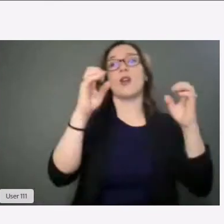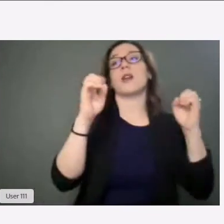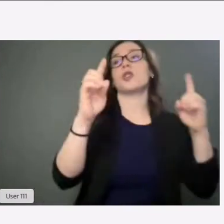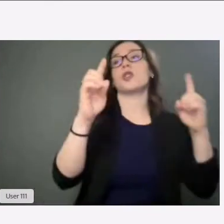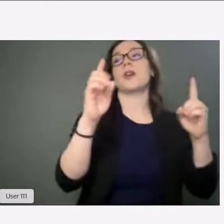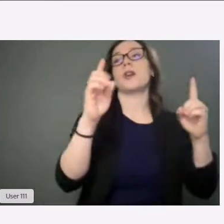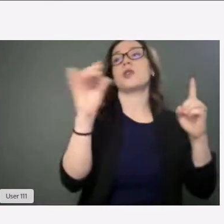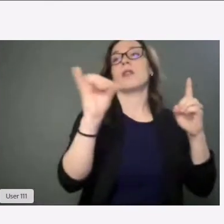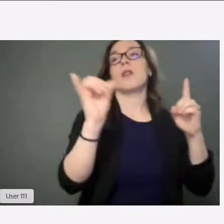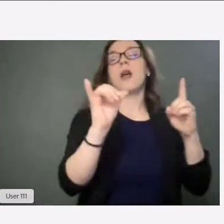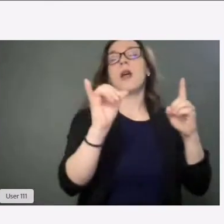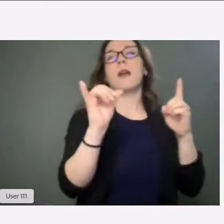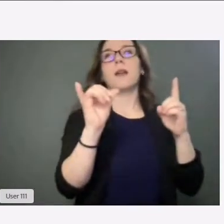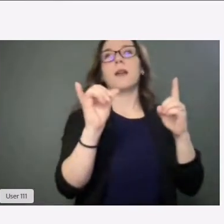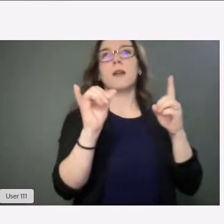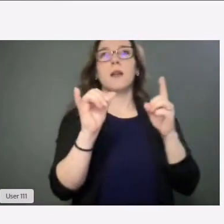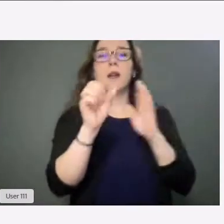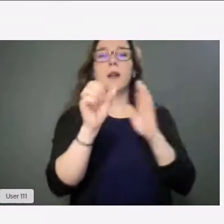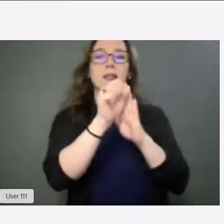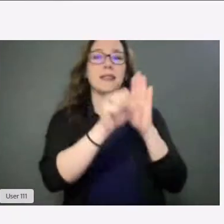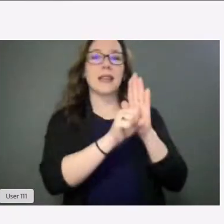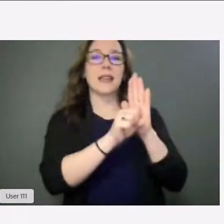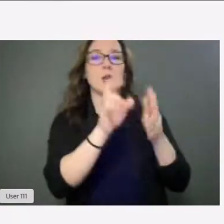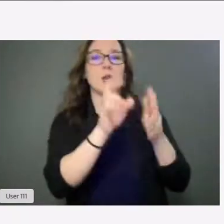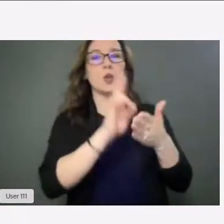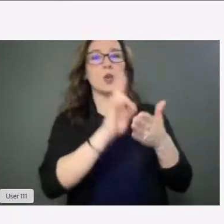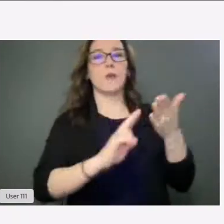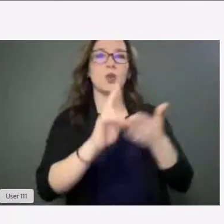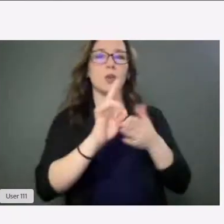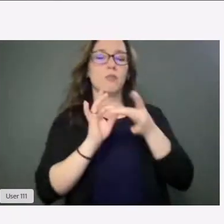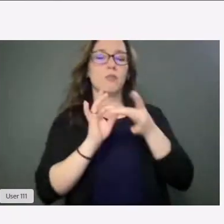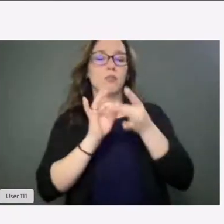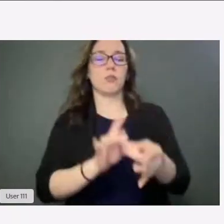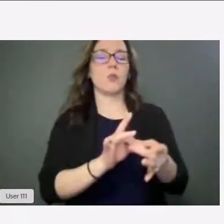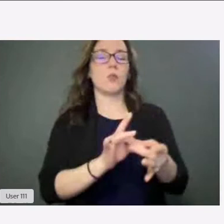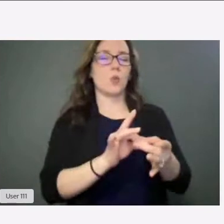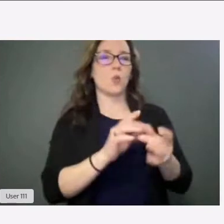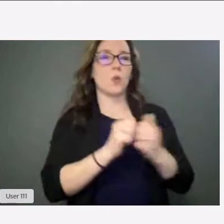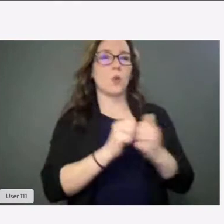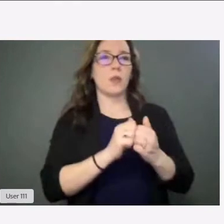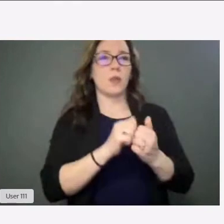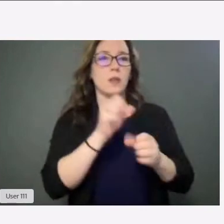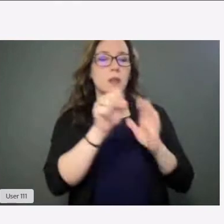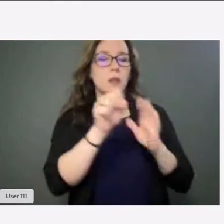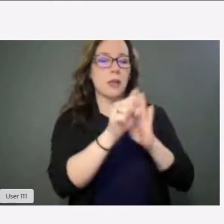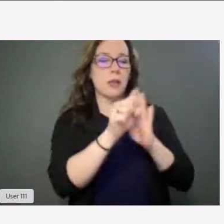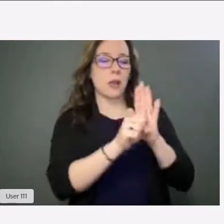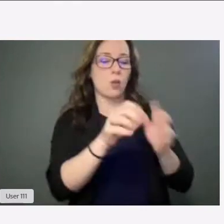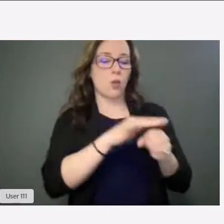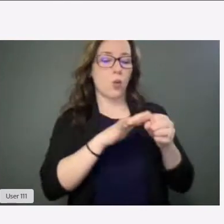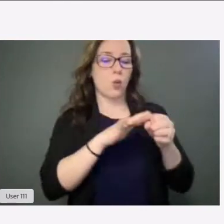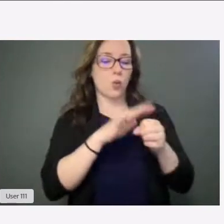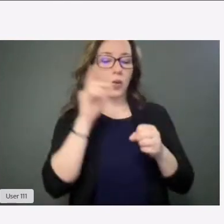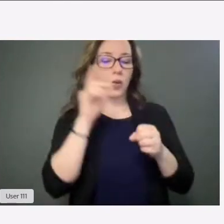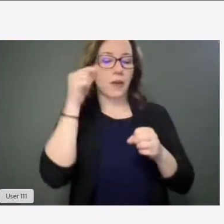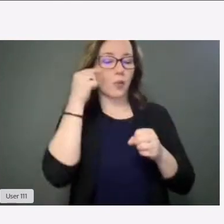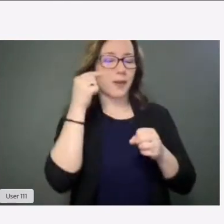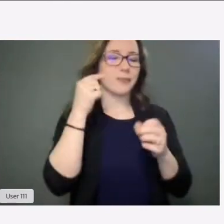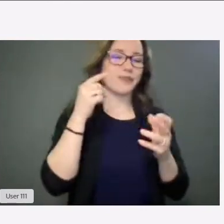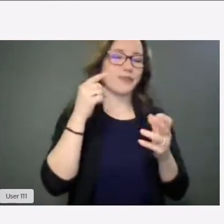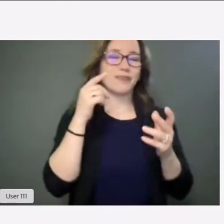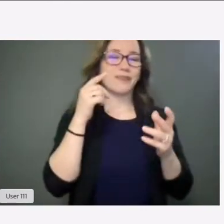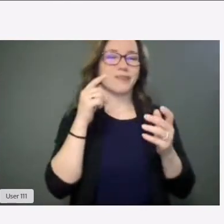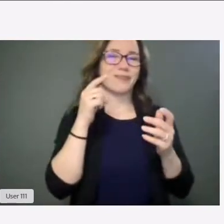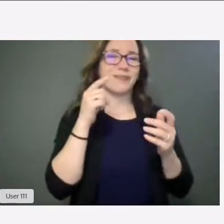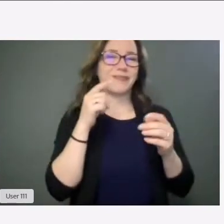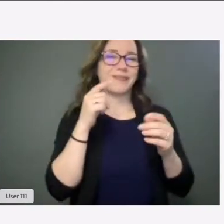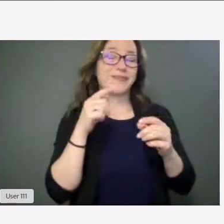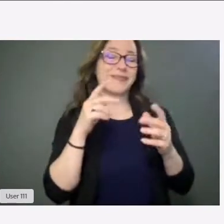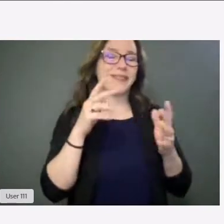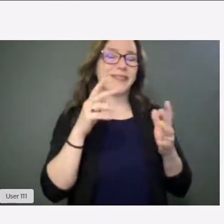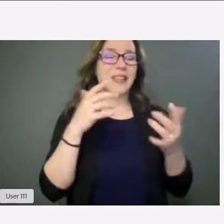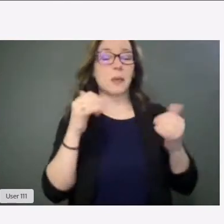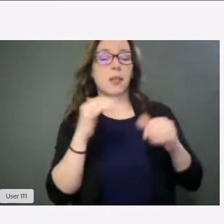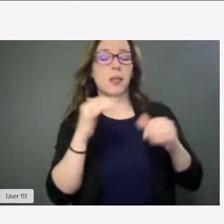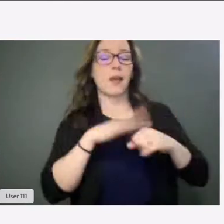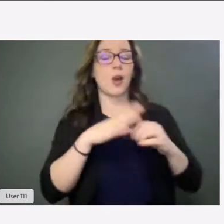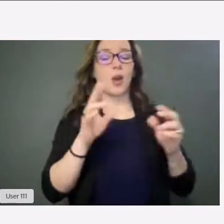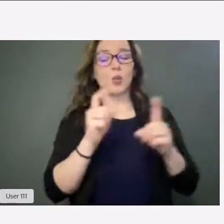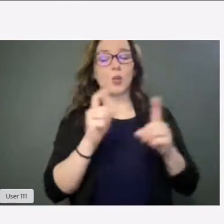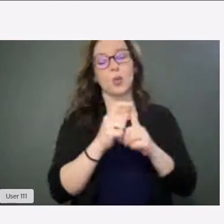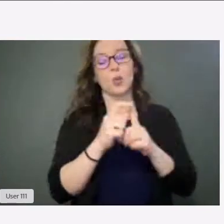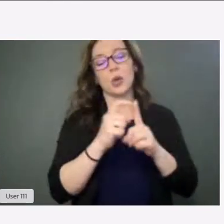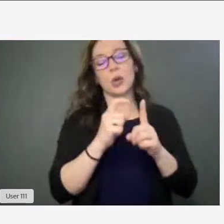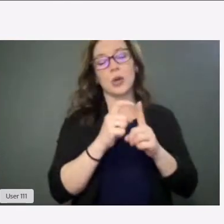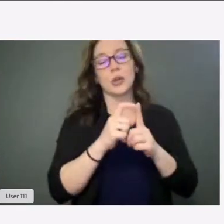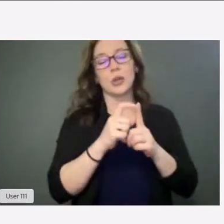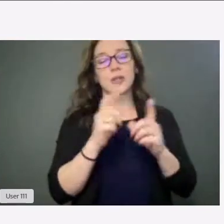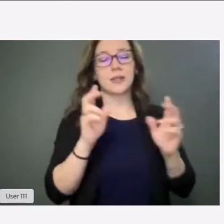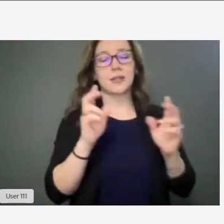state associated with the state or local unit of government, So it's a nuanced response. It really depends on the flavor of what the type